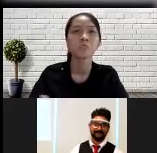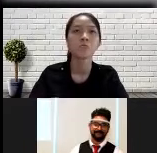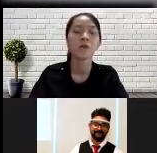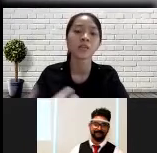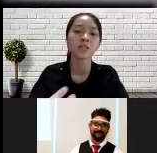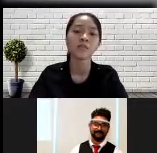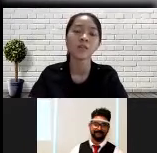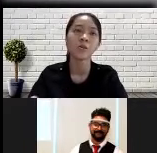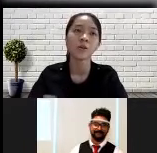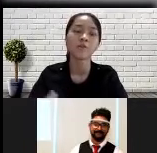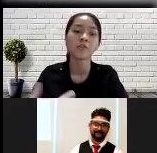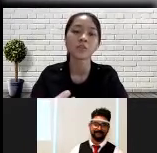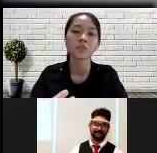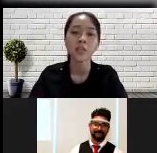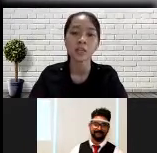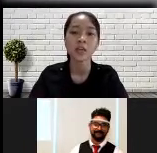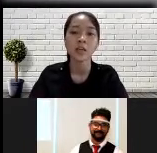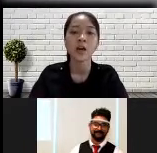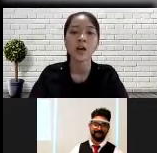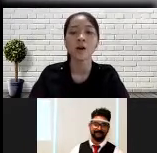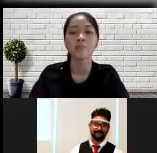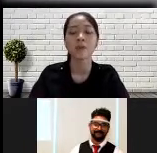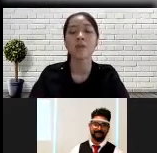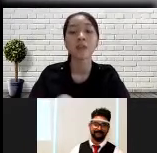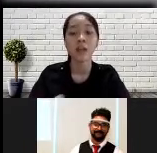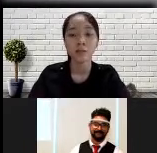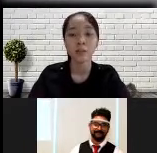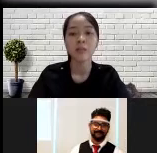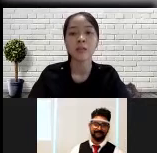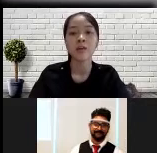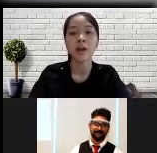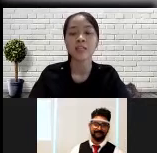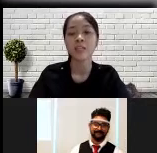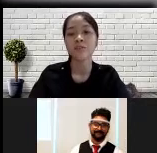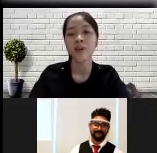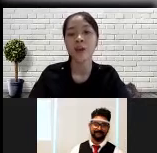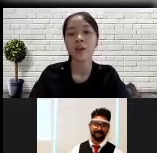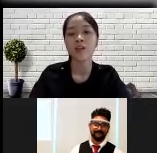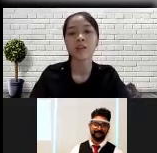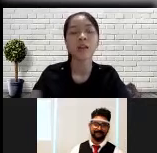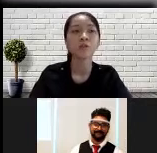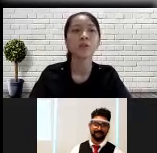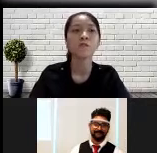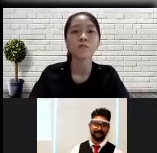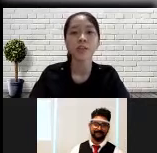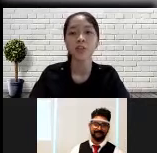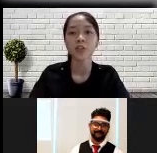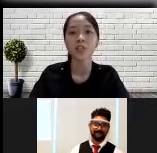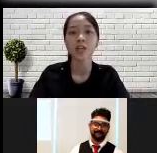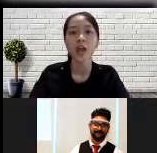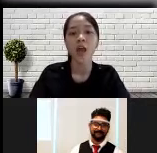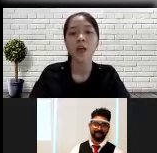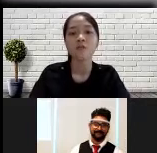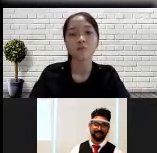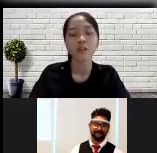to objectively or efficiently and reliably identify the levels of food